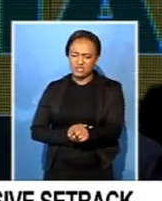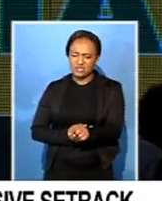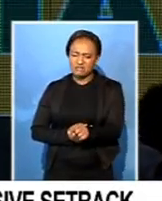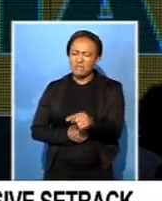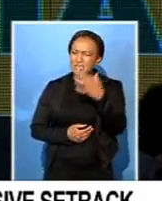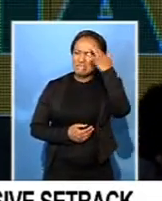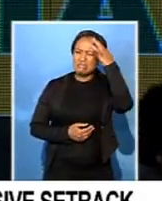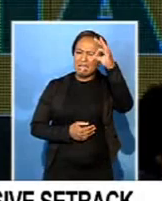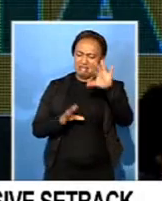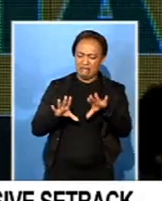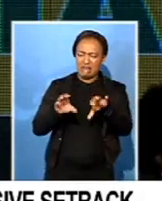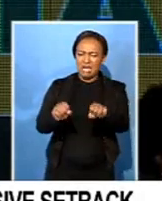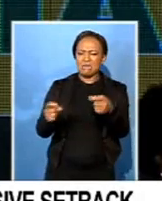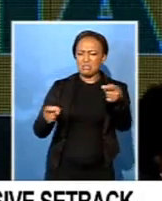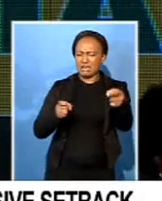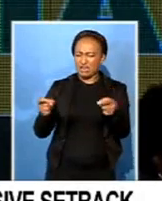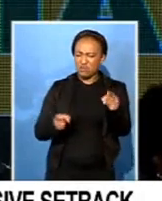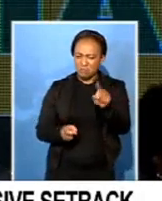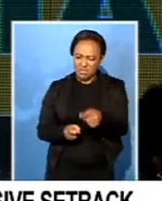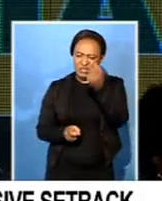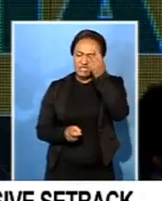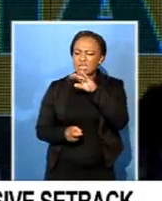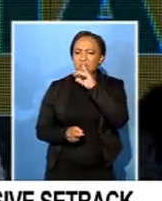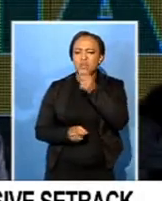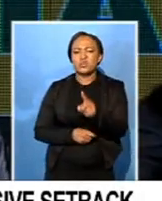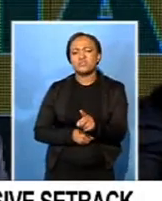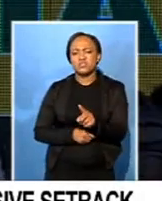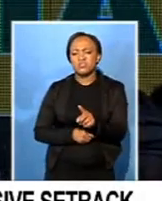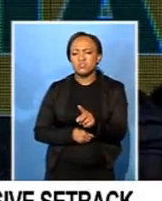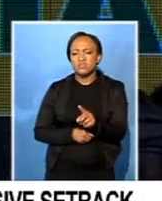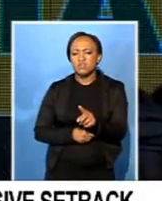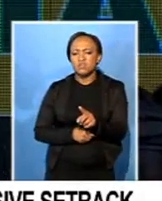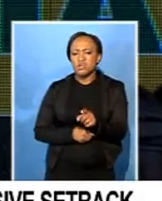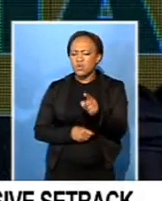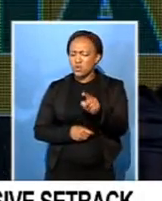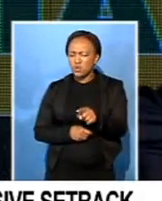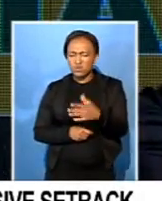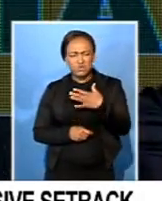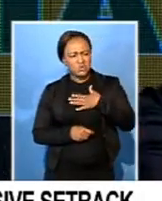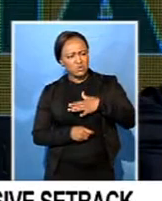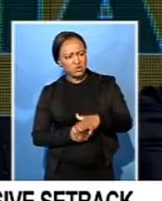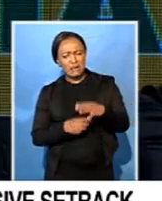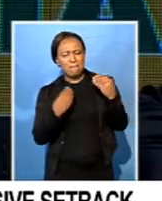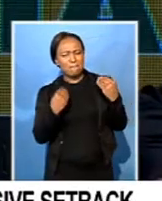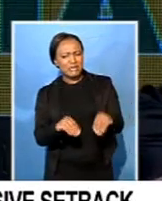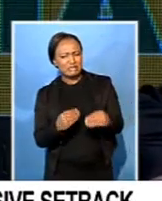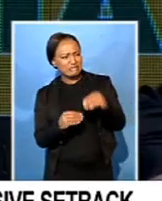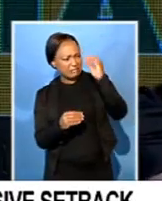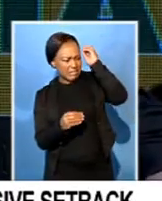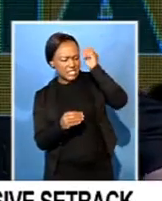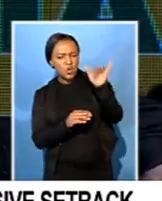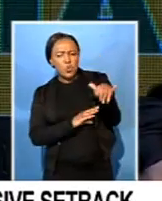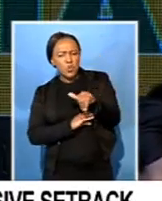the state capture. We need to know which business interests have